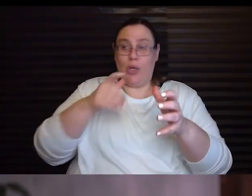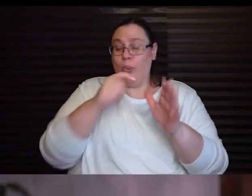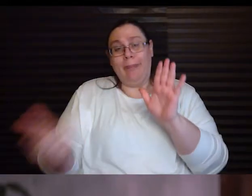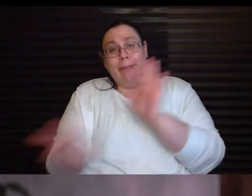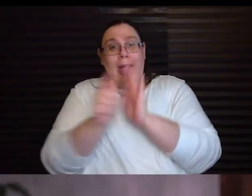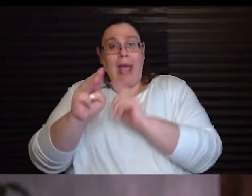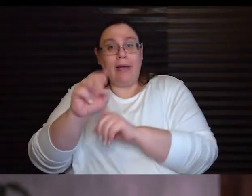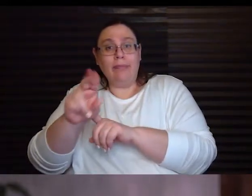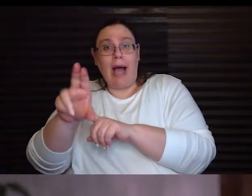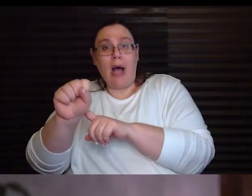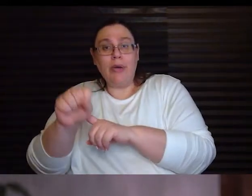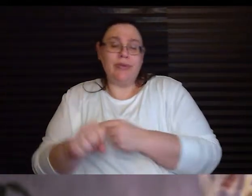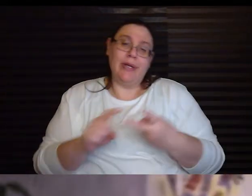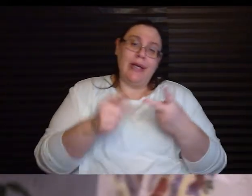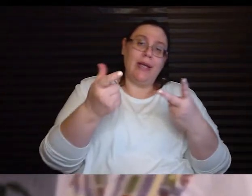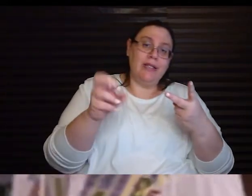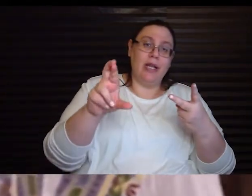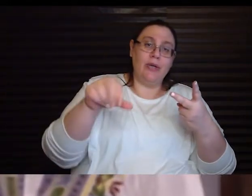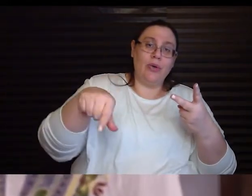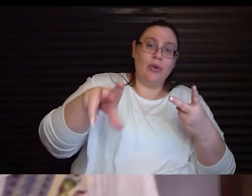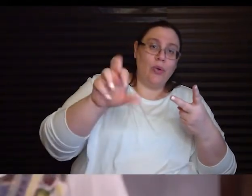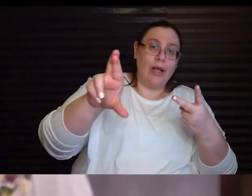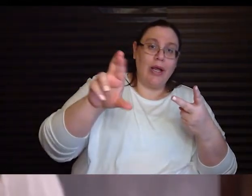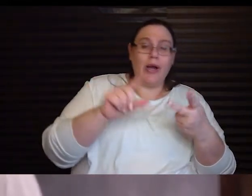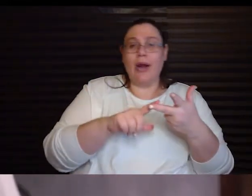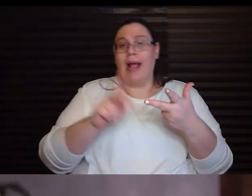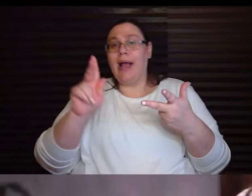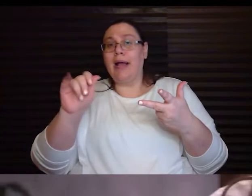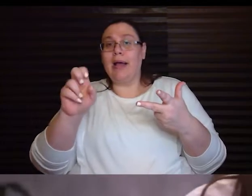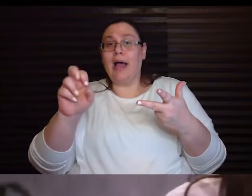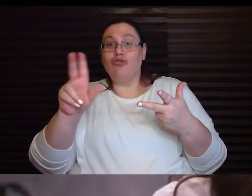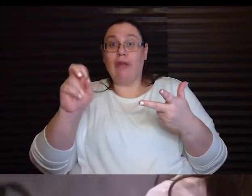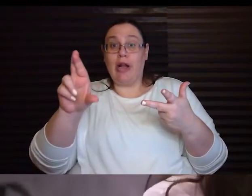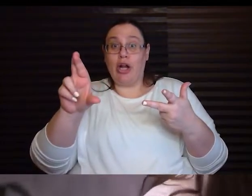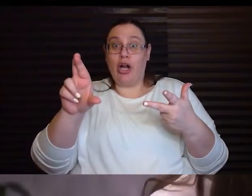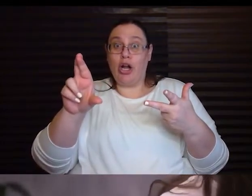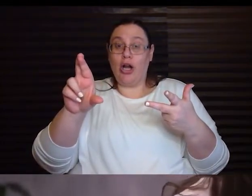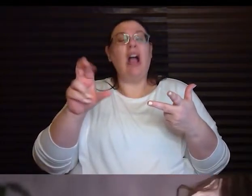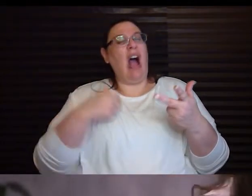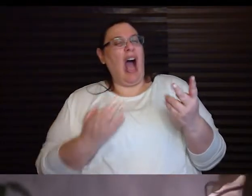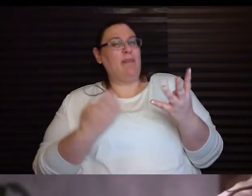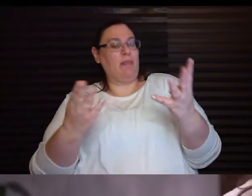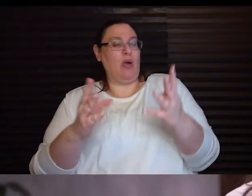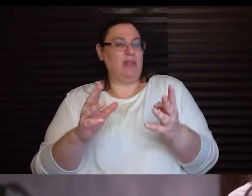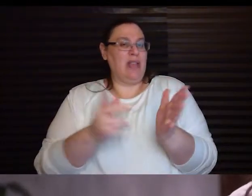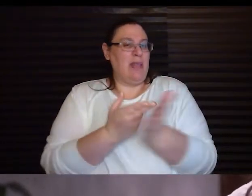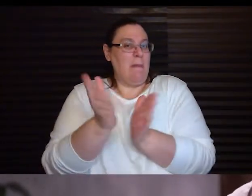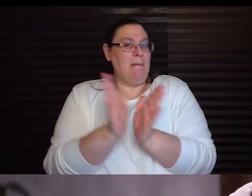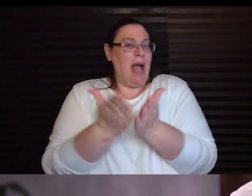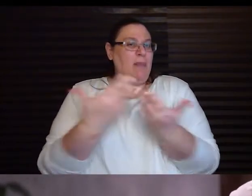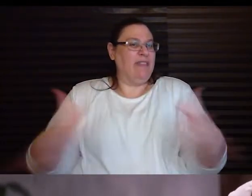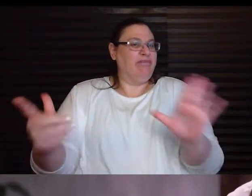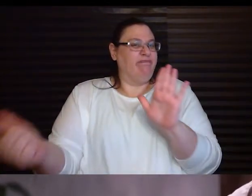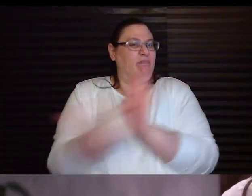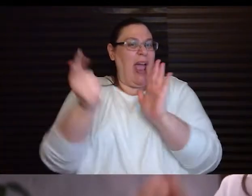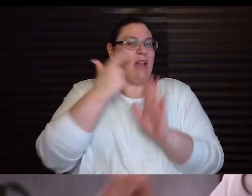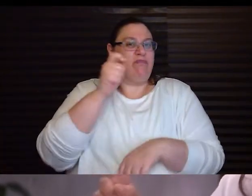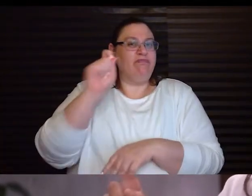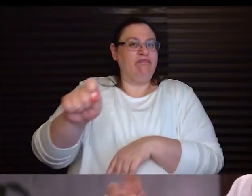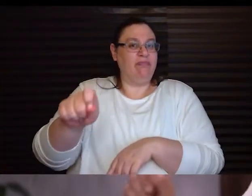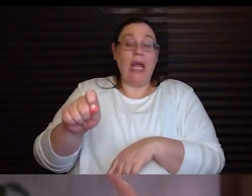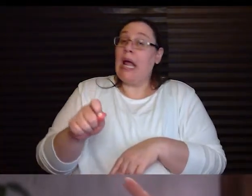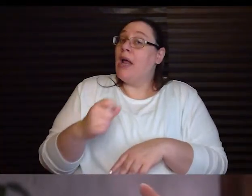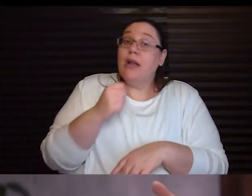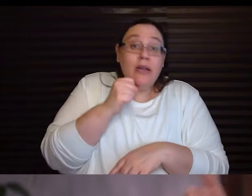mouse and genderqueer and the kite runner my proposal for the Bible to be banned once and for all.